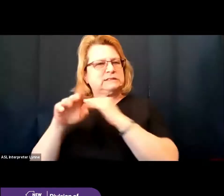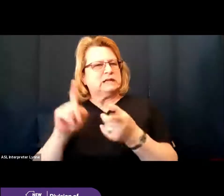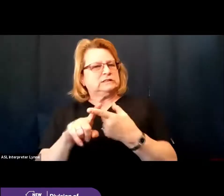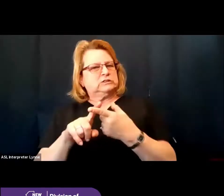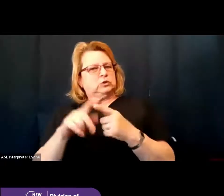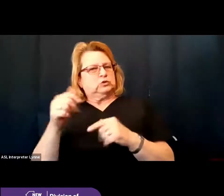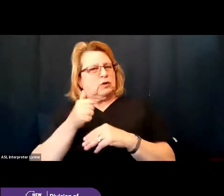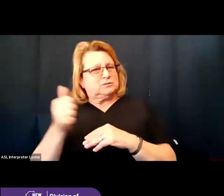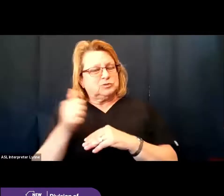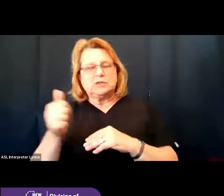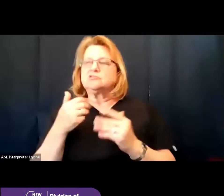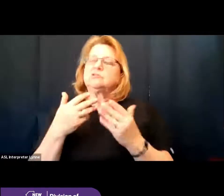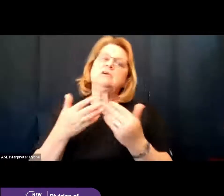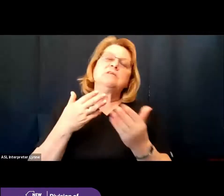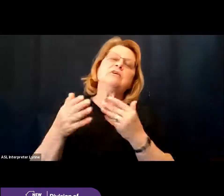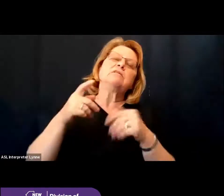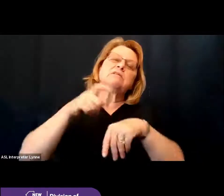of job that we can get.